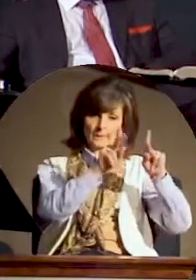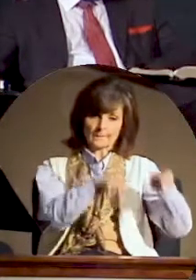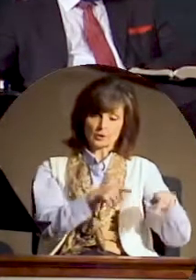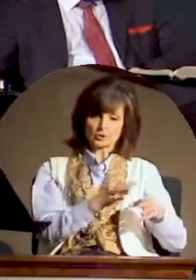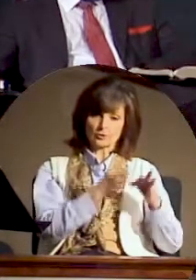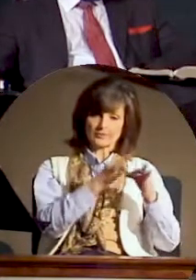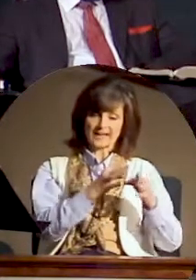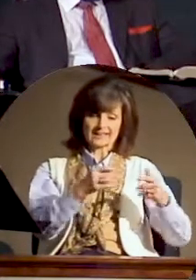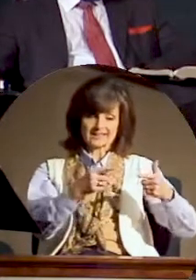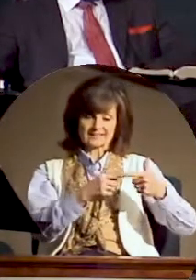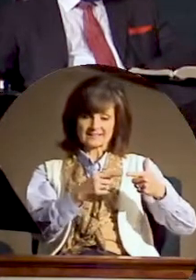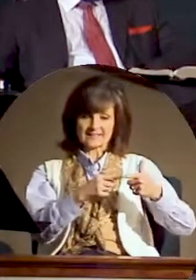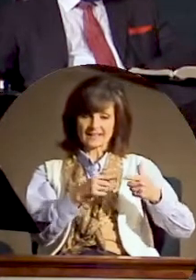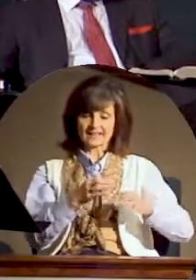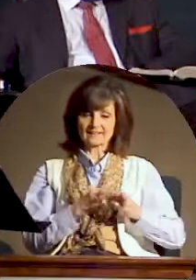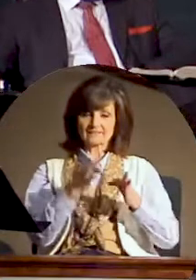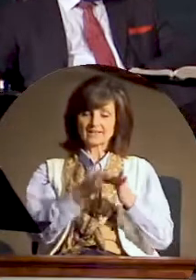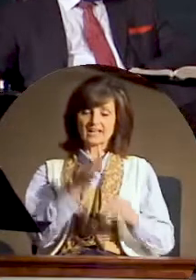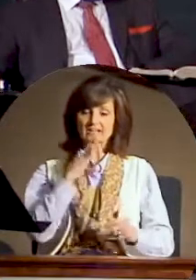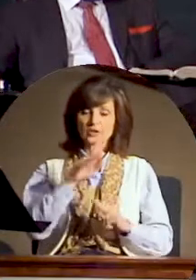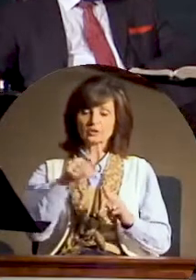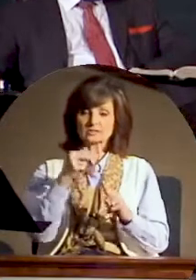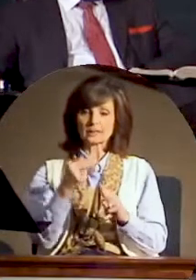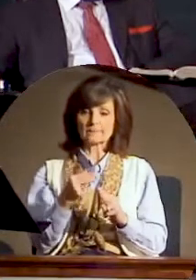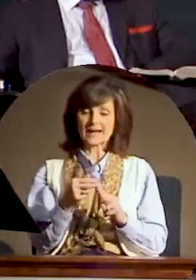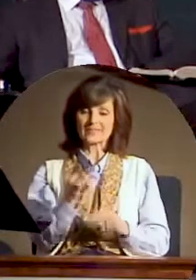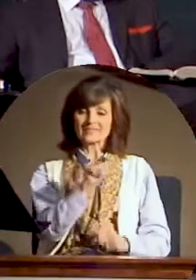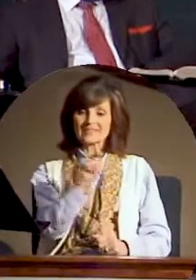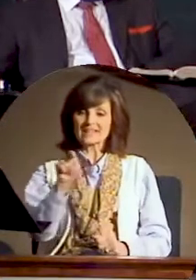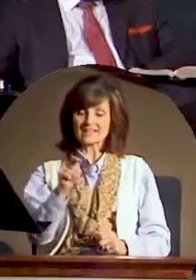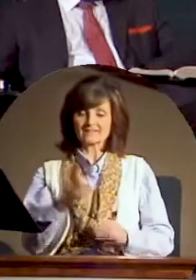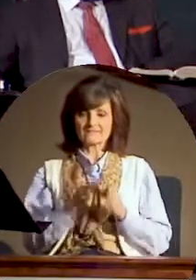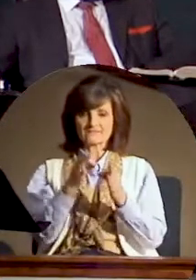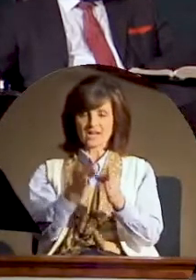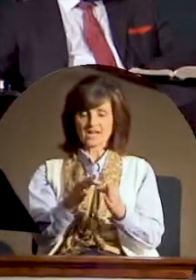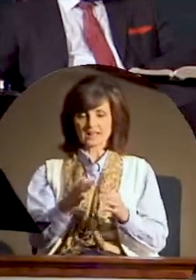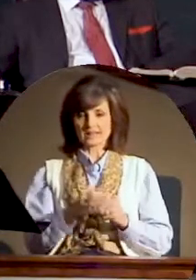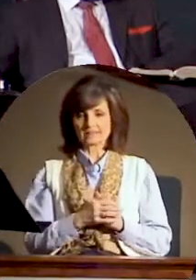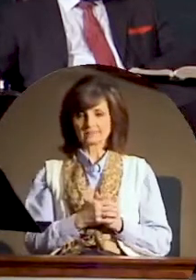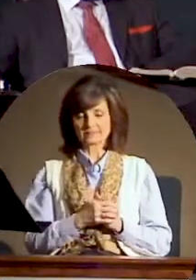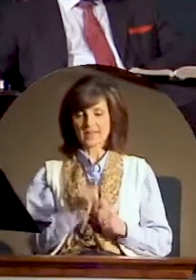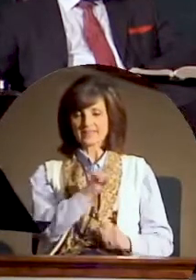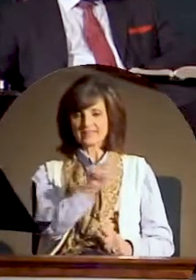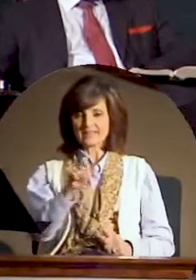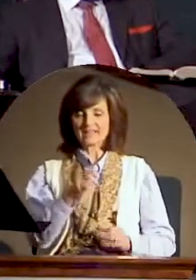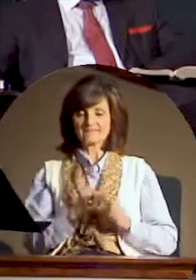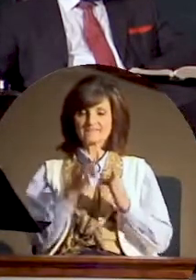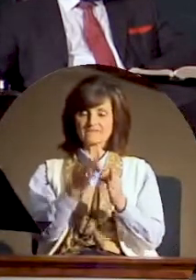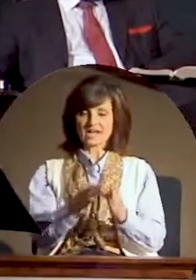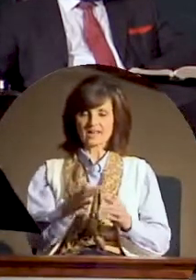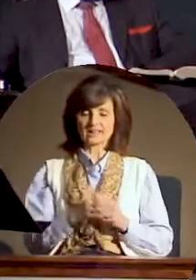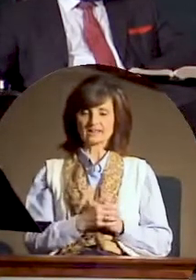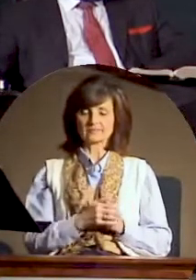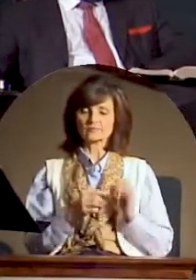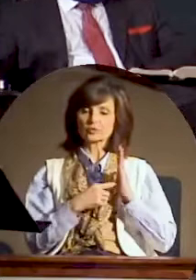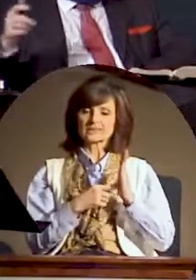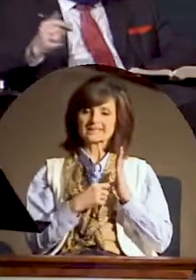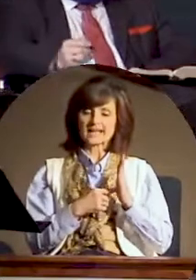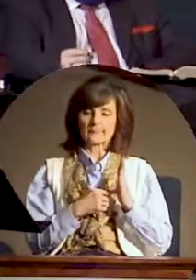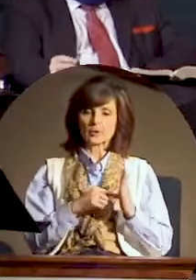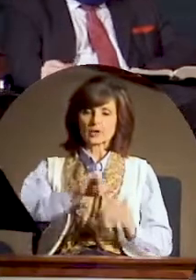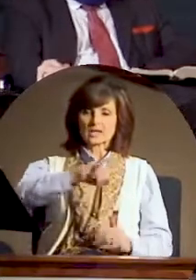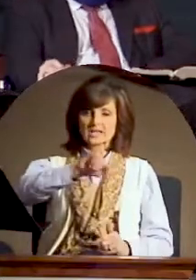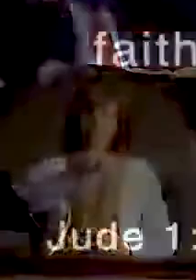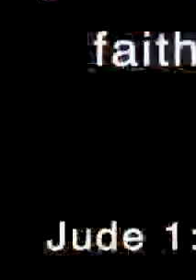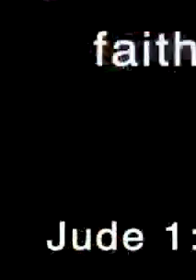but there's another phrase in the Bible that talks about the faith. The faith. For instance, over the book of